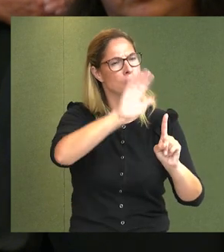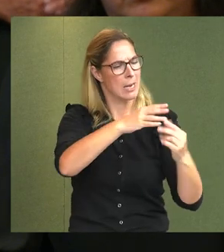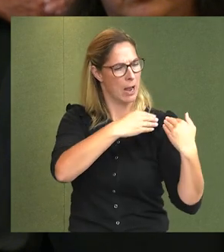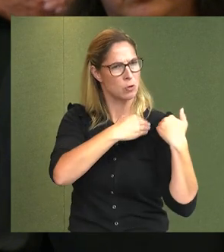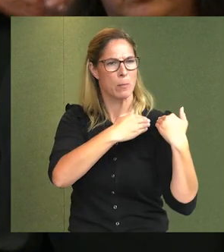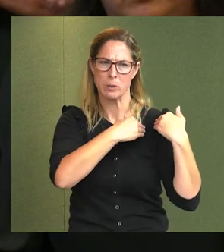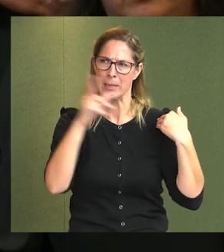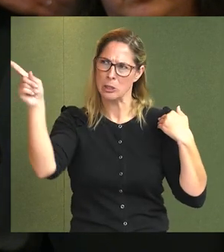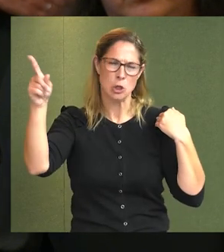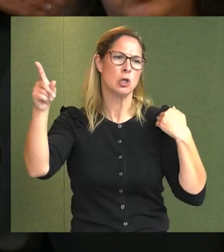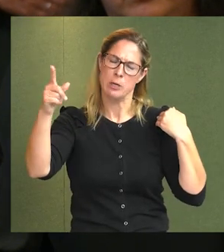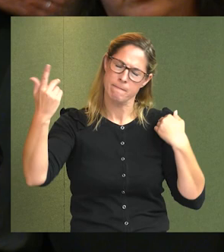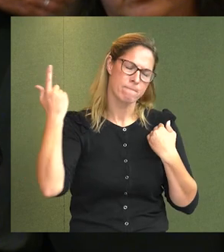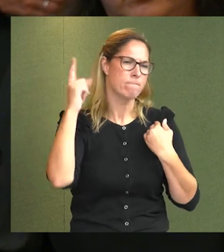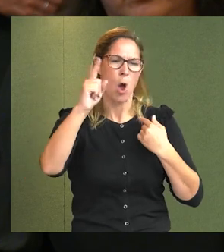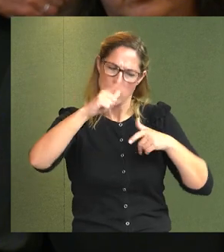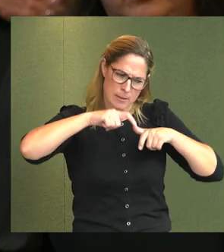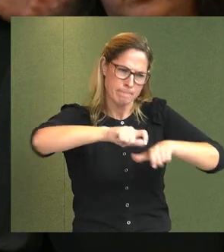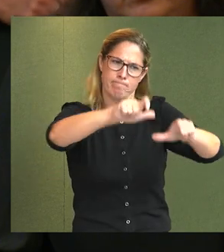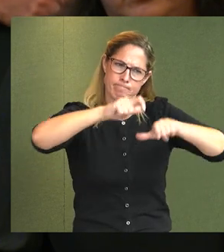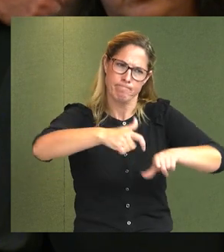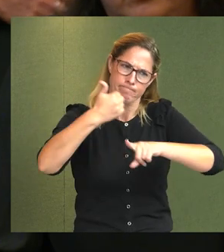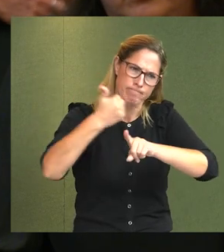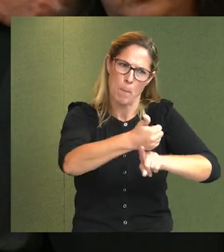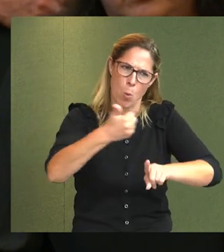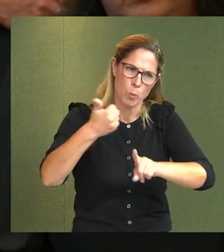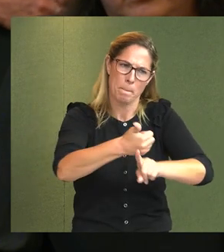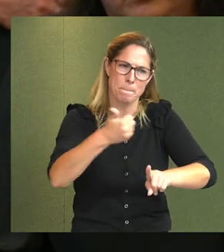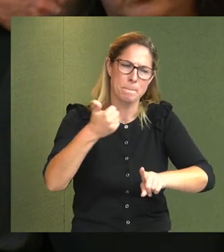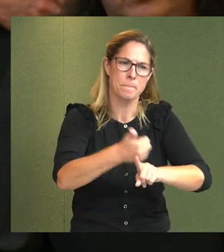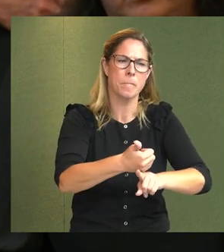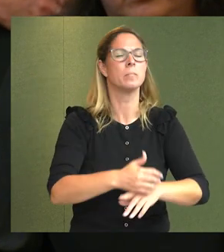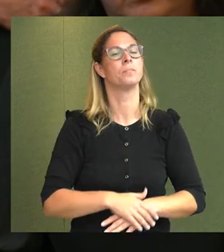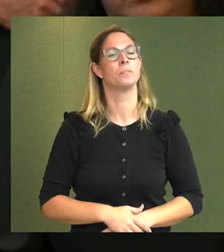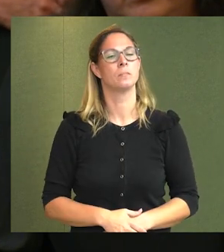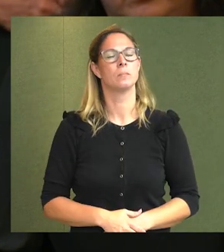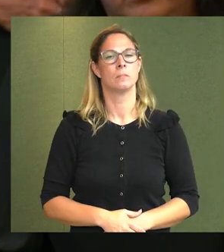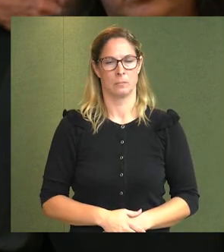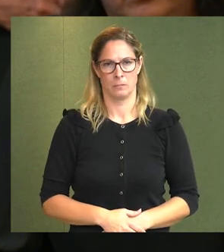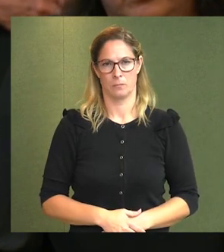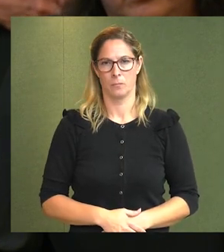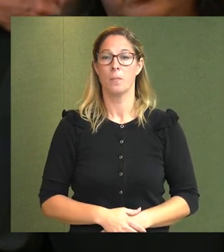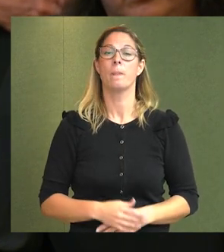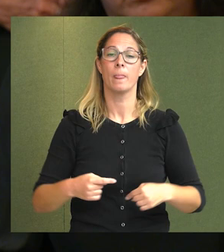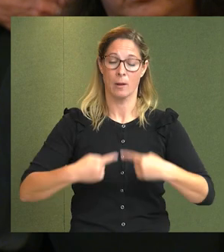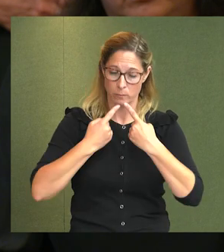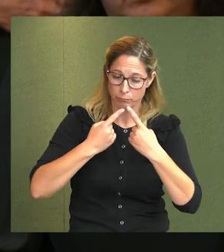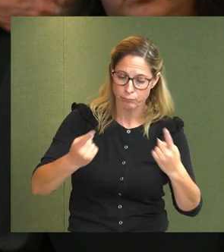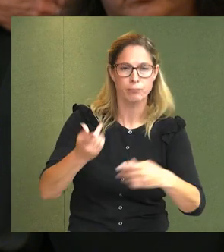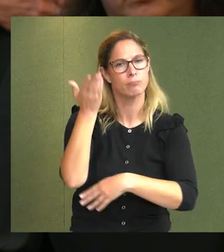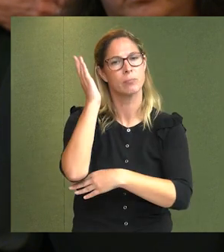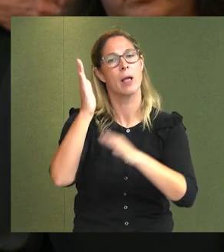always did. I'd like to share the following short prayers in Sanskrit from the ancient Hindu scripture